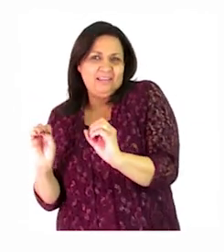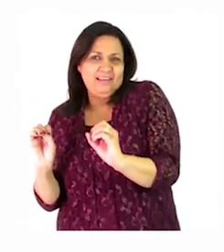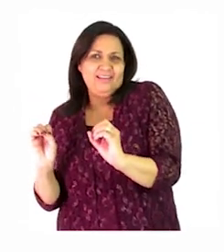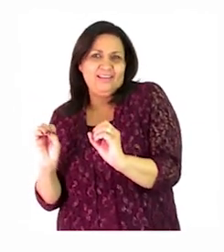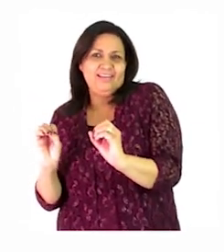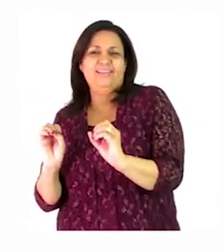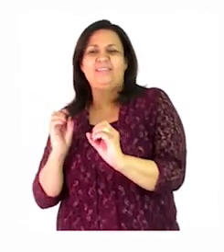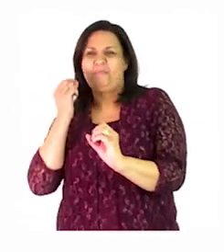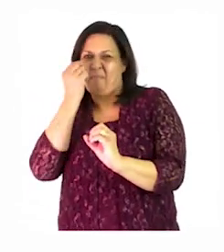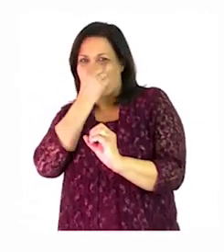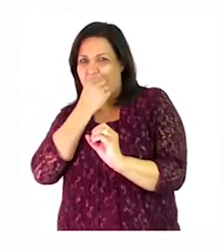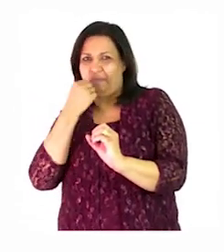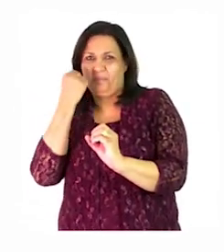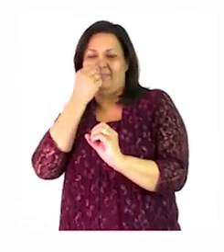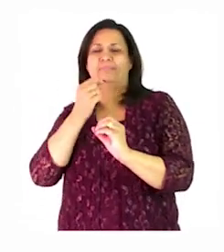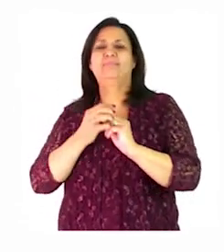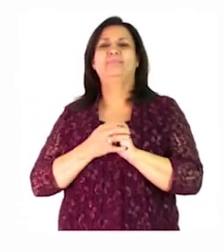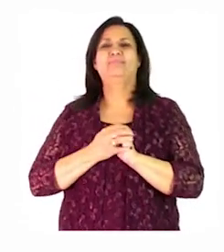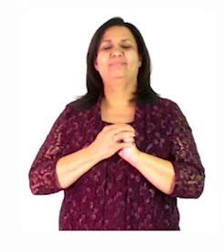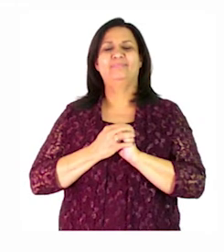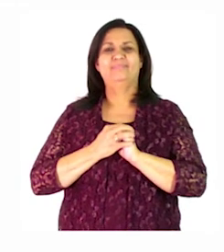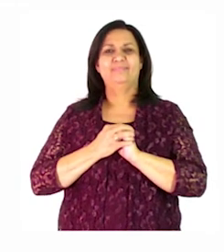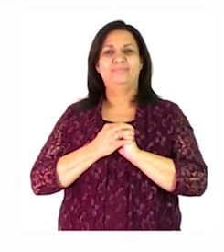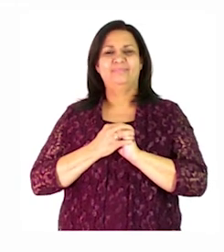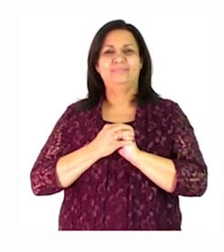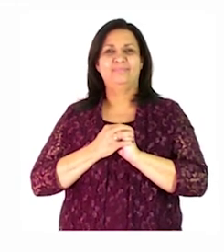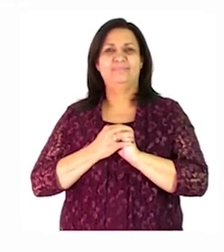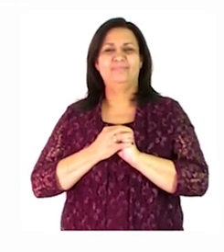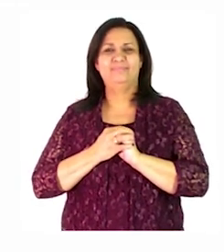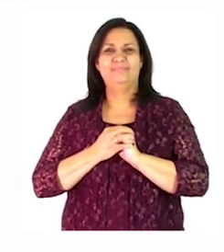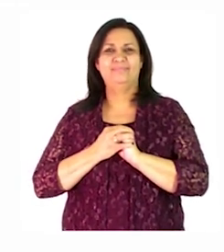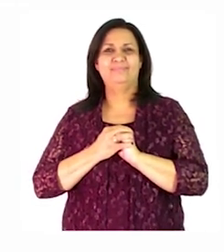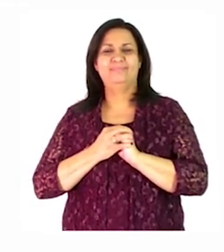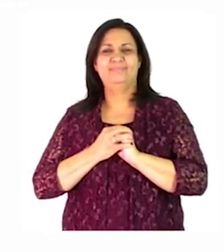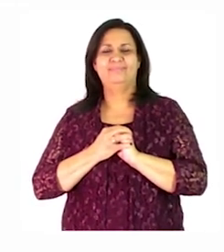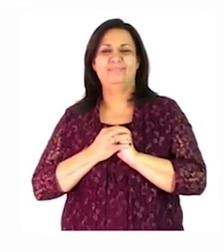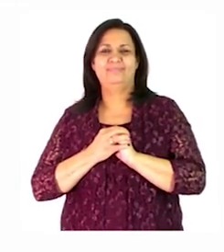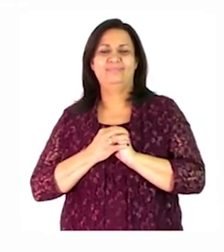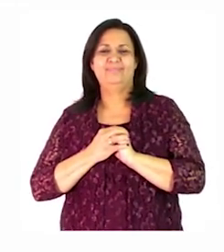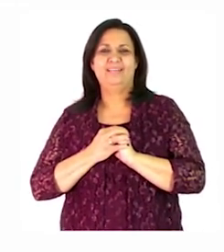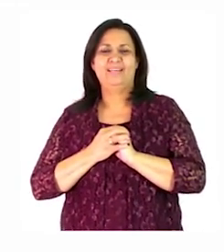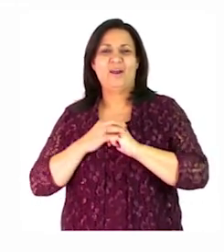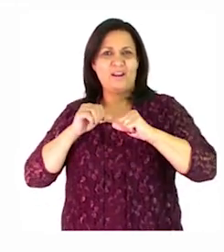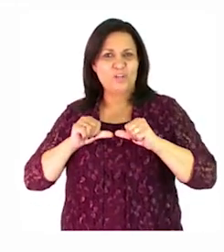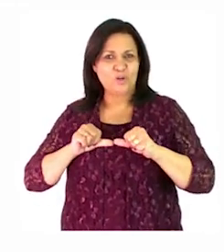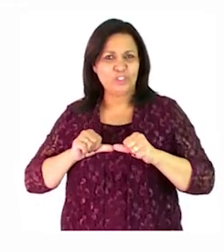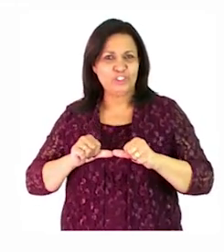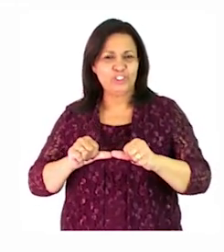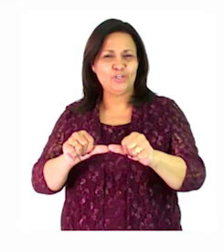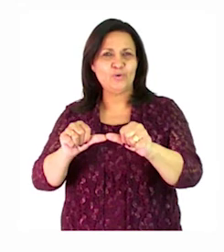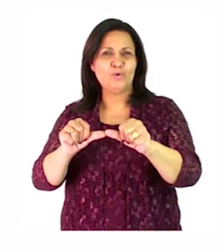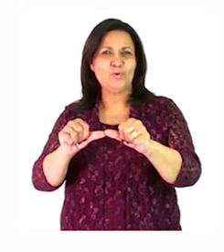have whiskers. That is something that is different. It is not the same. Now